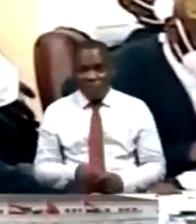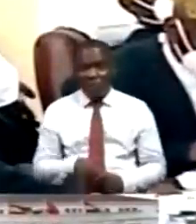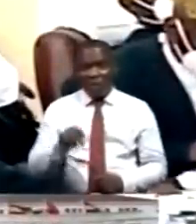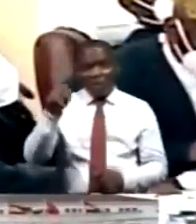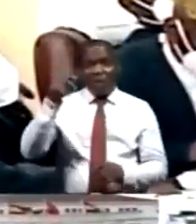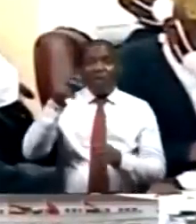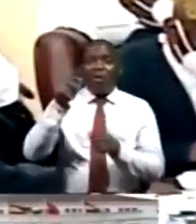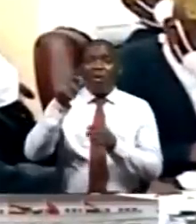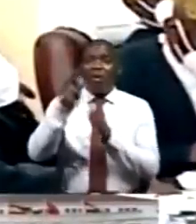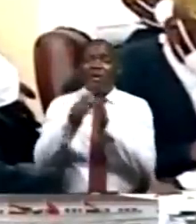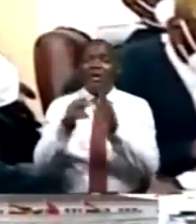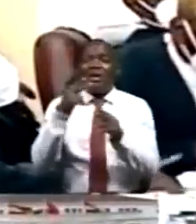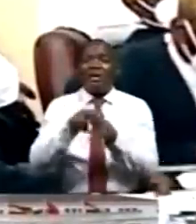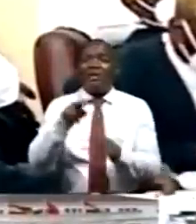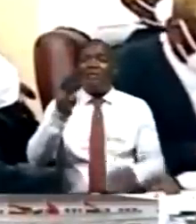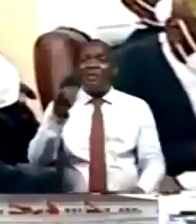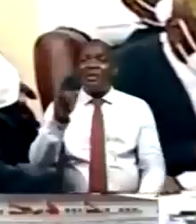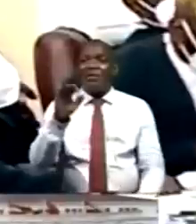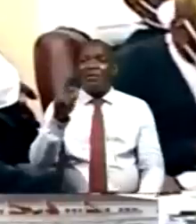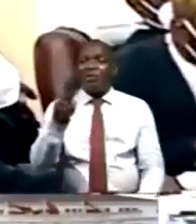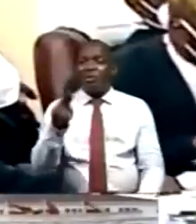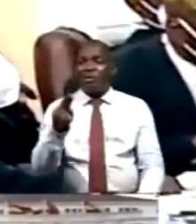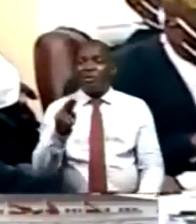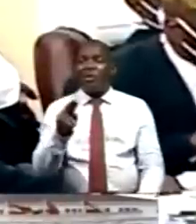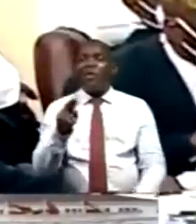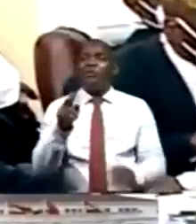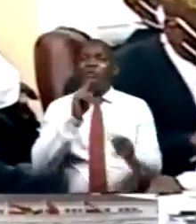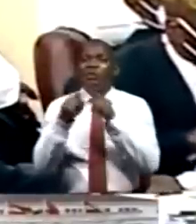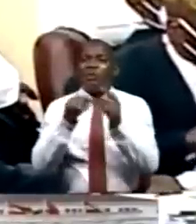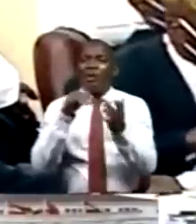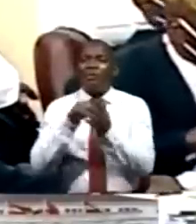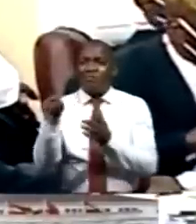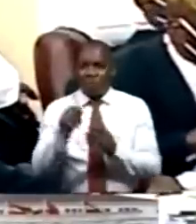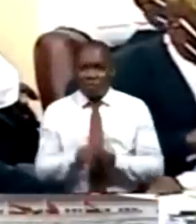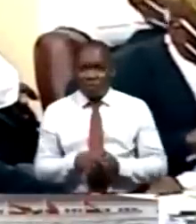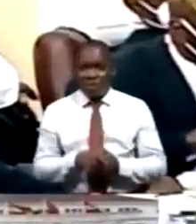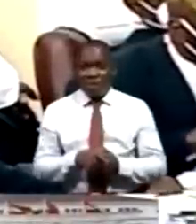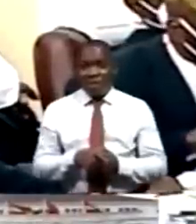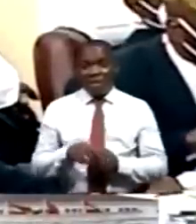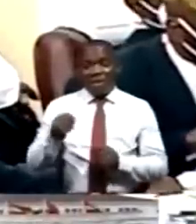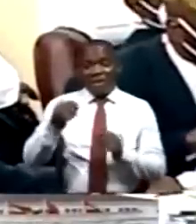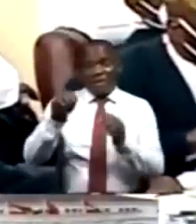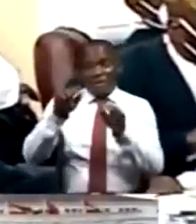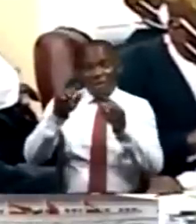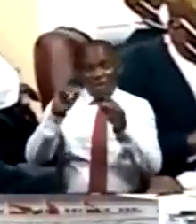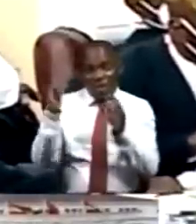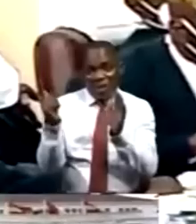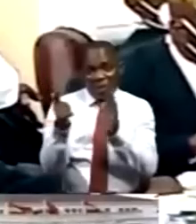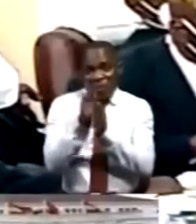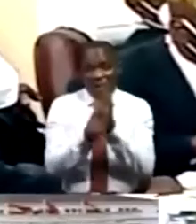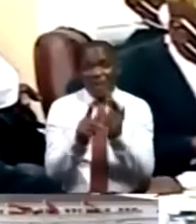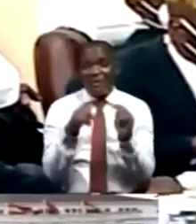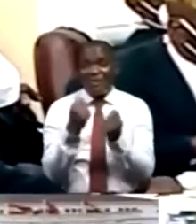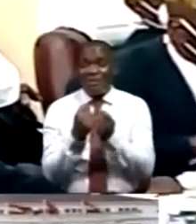Victor Kojogan Adaudu, came out to speak against what you were doing because they, the legal team, after certifying